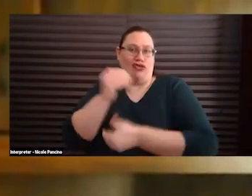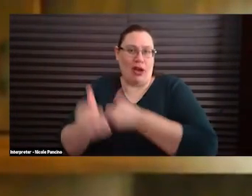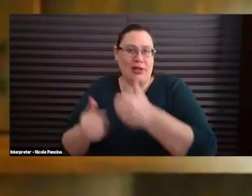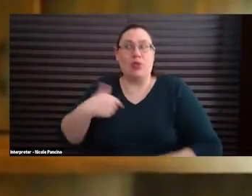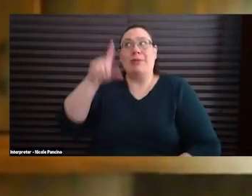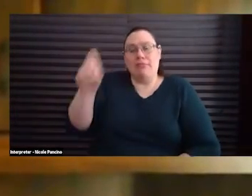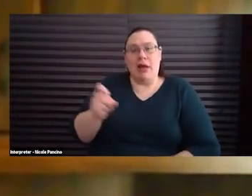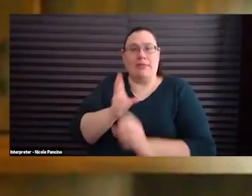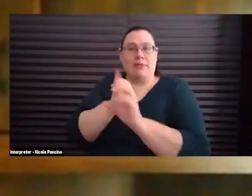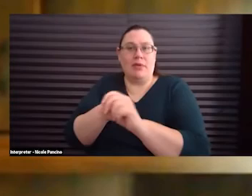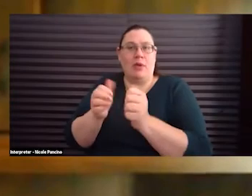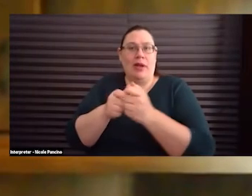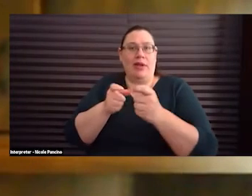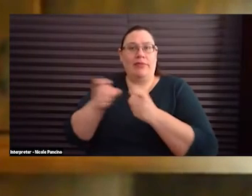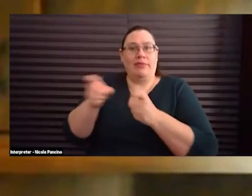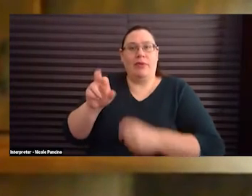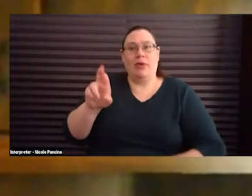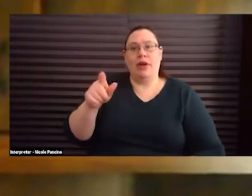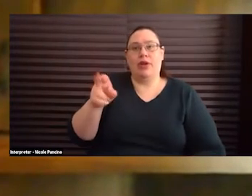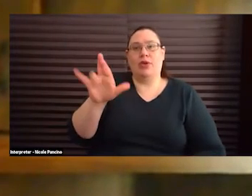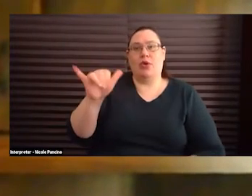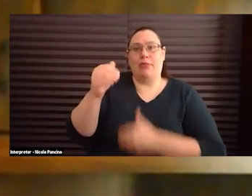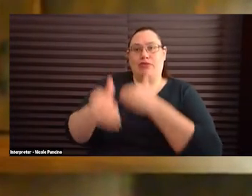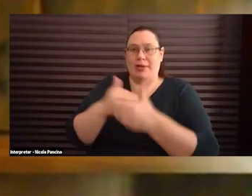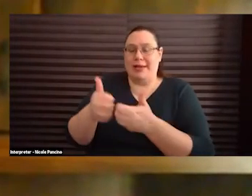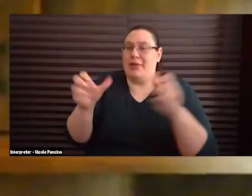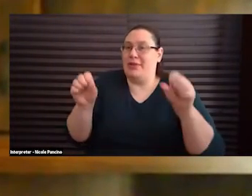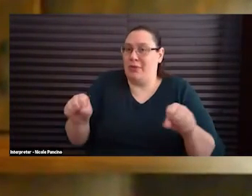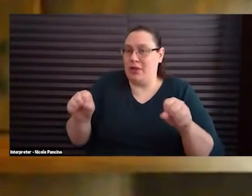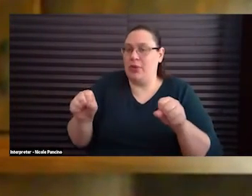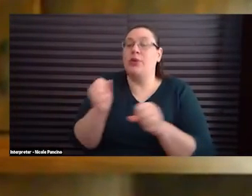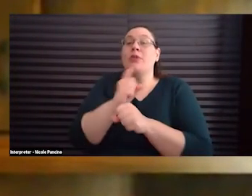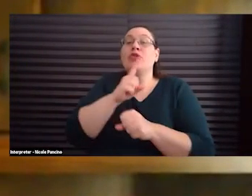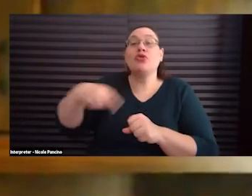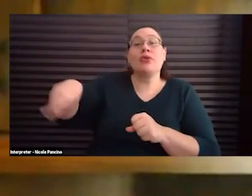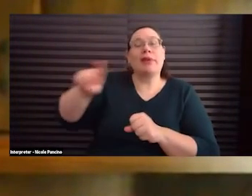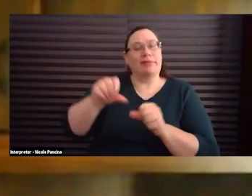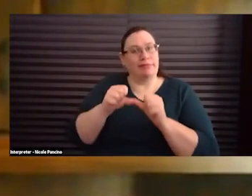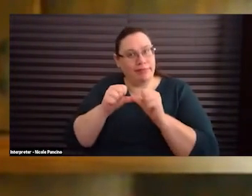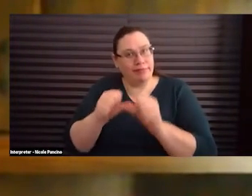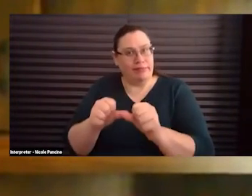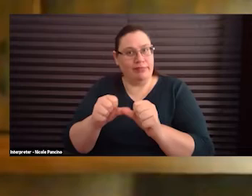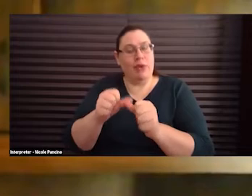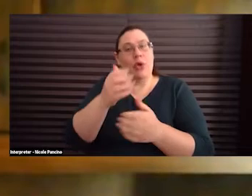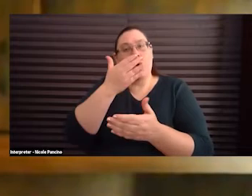participate in the regulatory process as much as possible to ensure that there continues to be